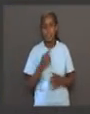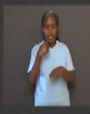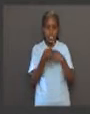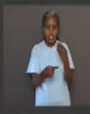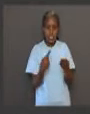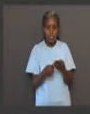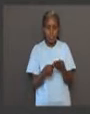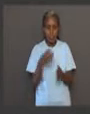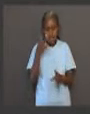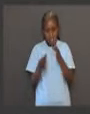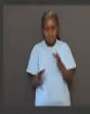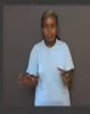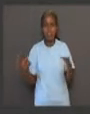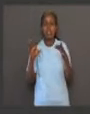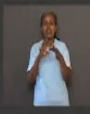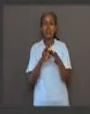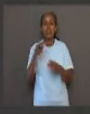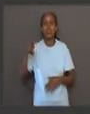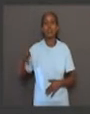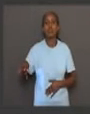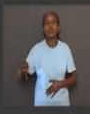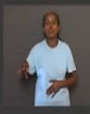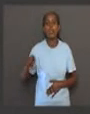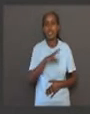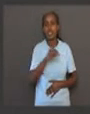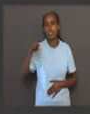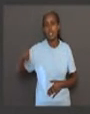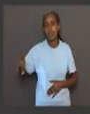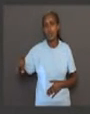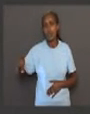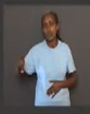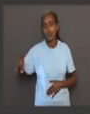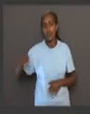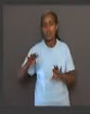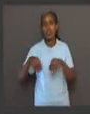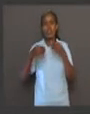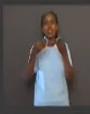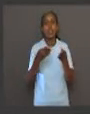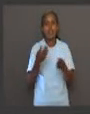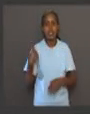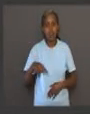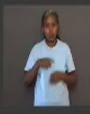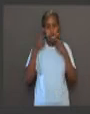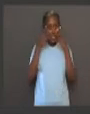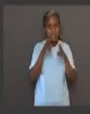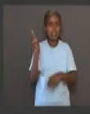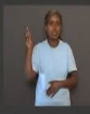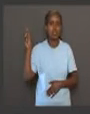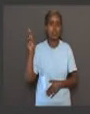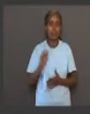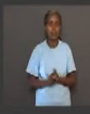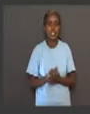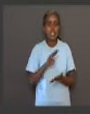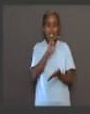Therefore, if the coordinates of P and Q are given as we see here,